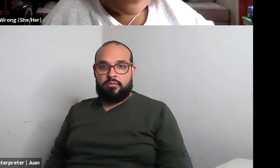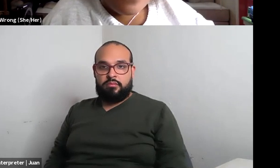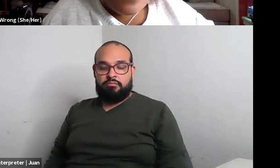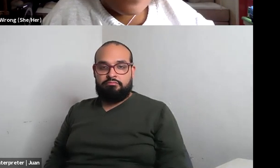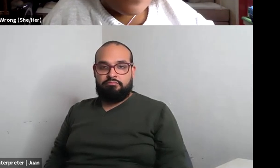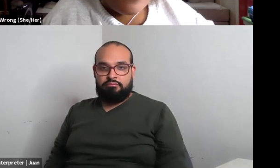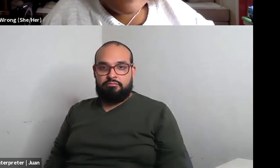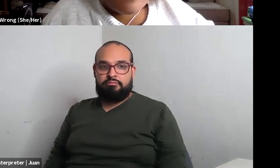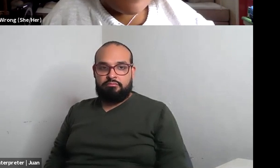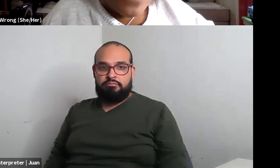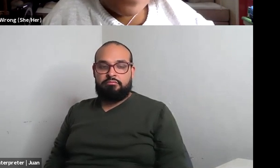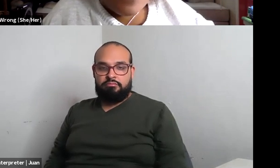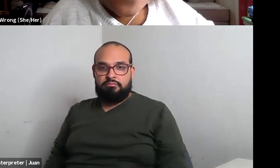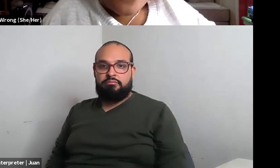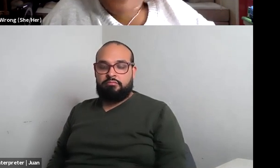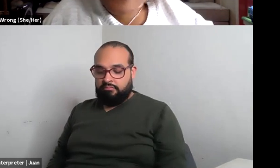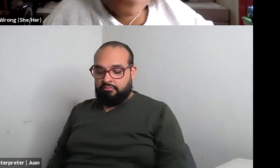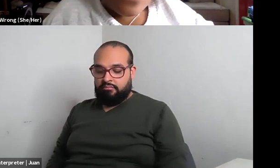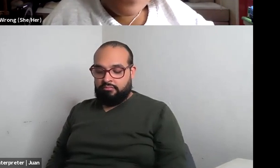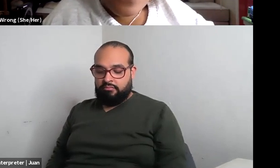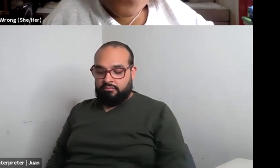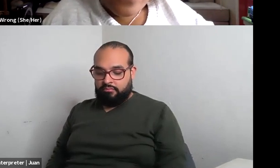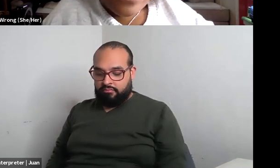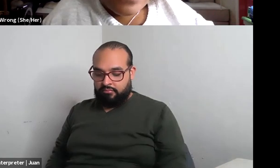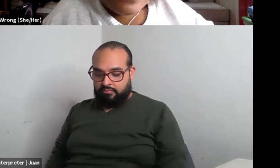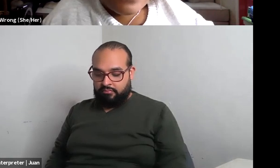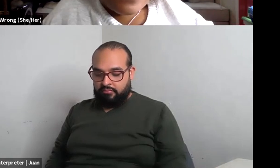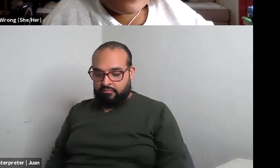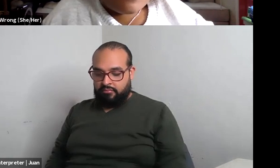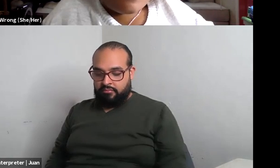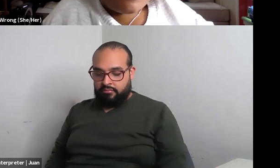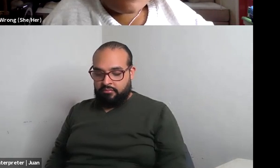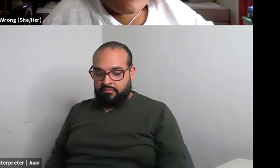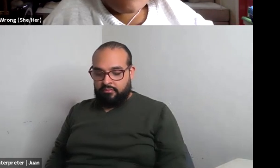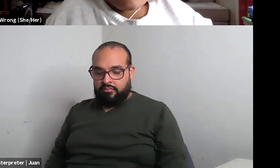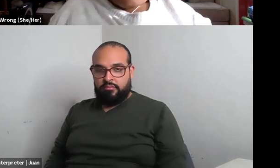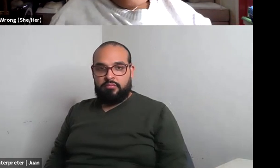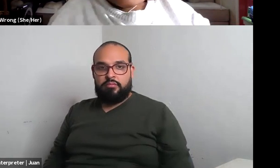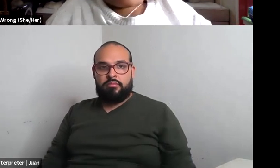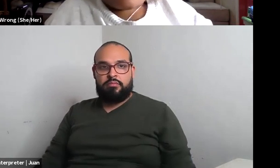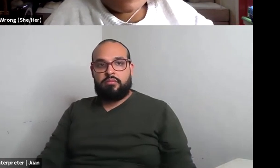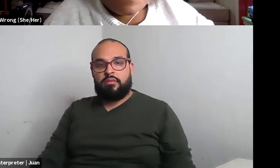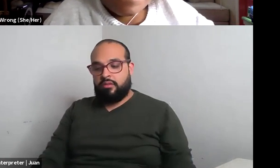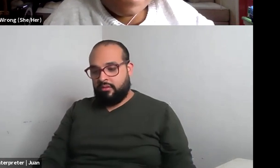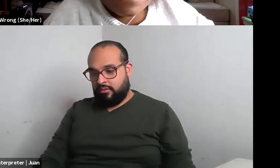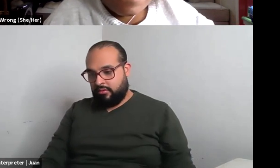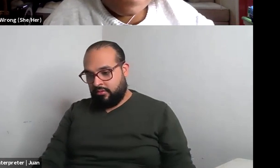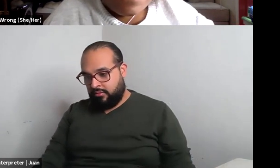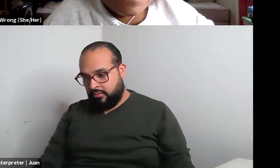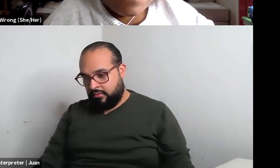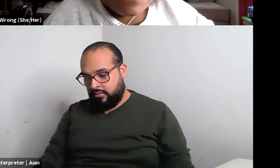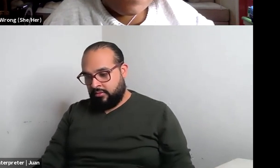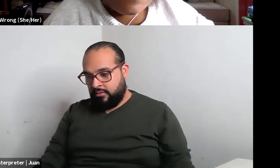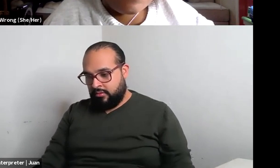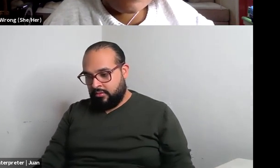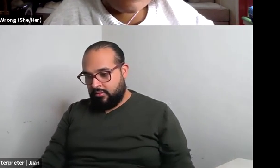it. Yeah. Yeah, but There's a saying that we didn't give a group option, group 7, huh? Oh,